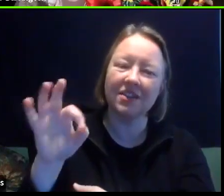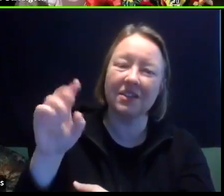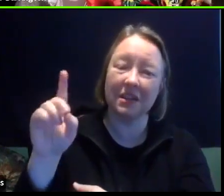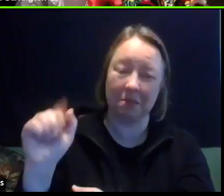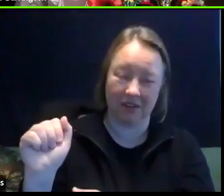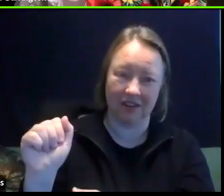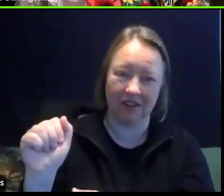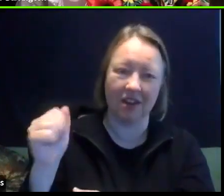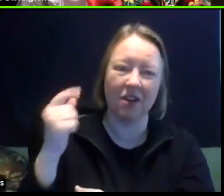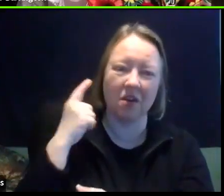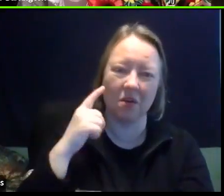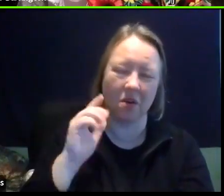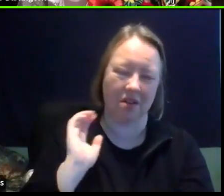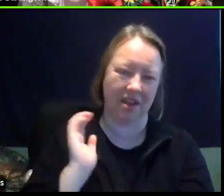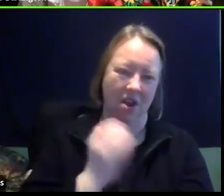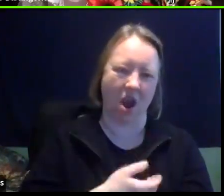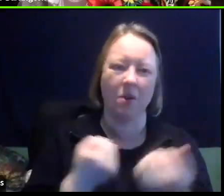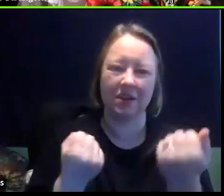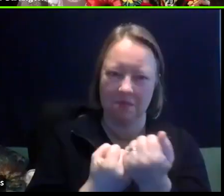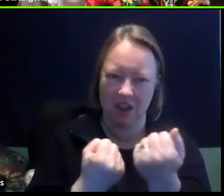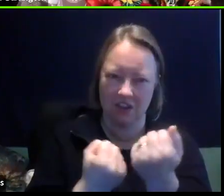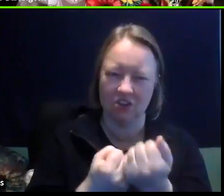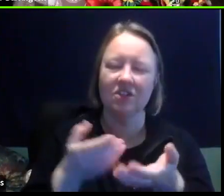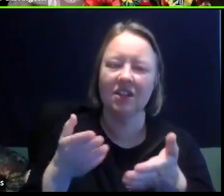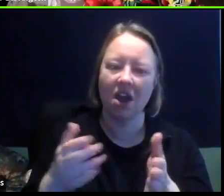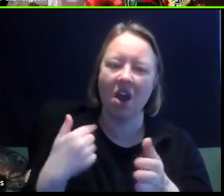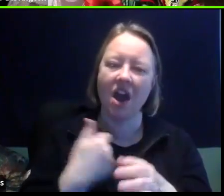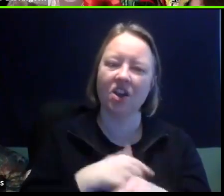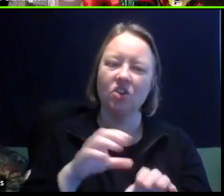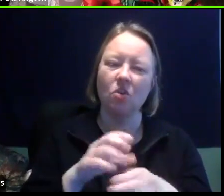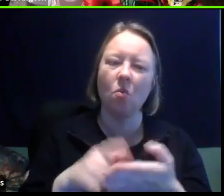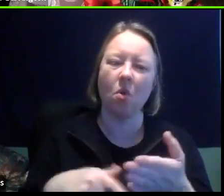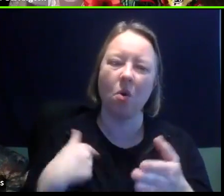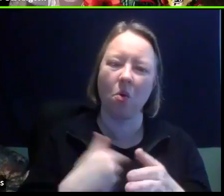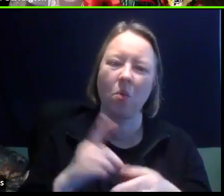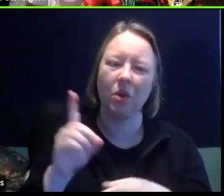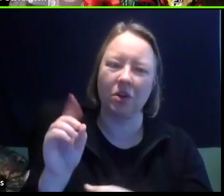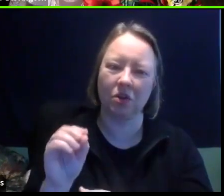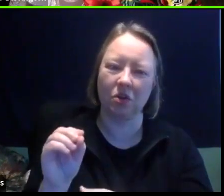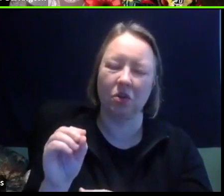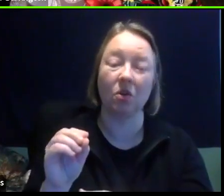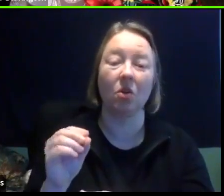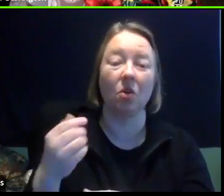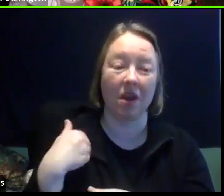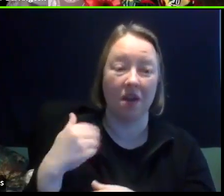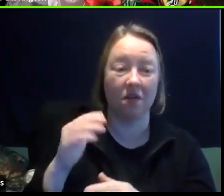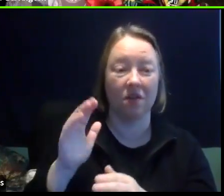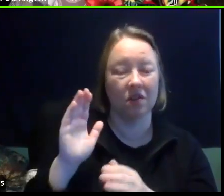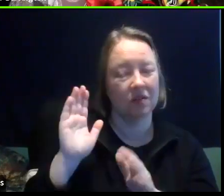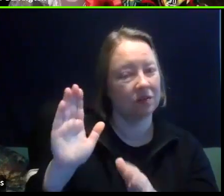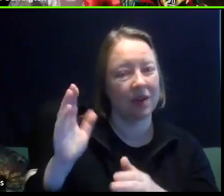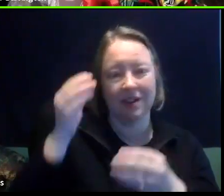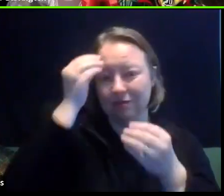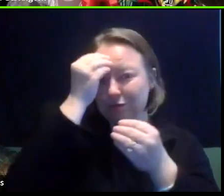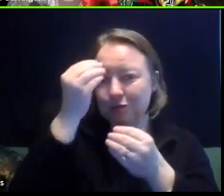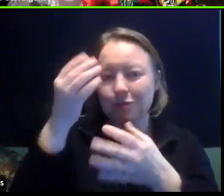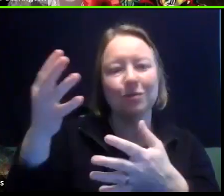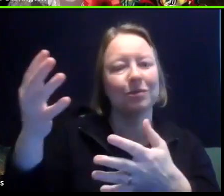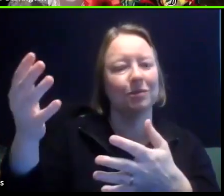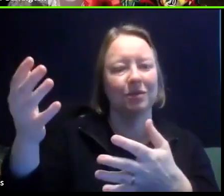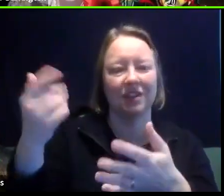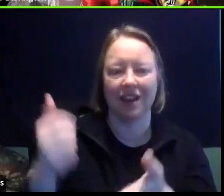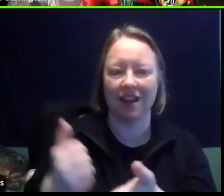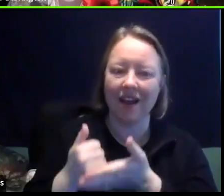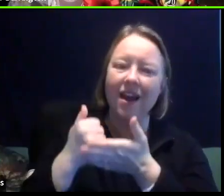who are our sponsors, and they allow us to do the things that we do. Bring you some great news information that can help you